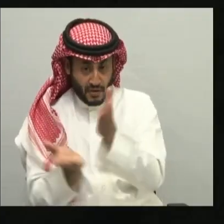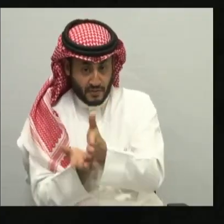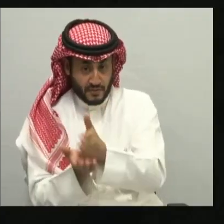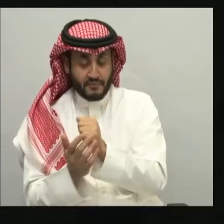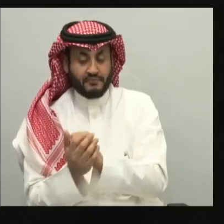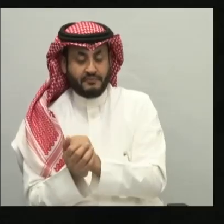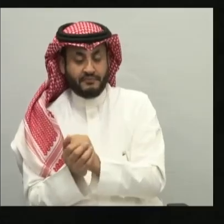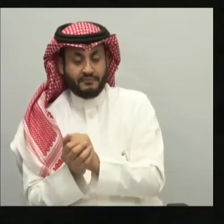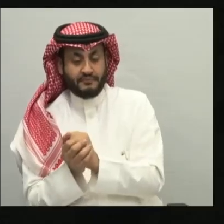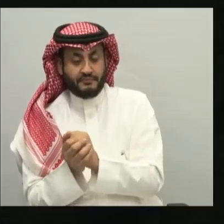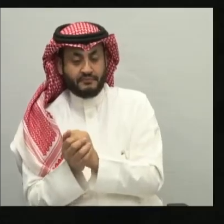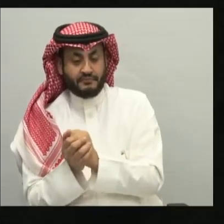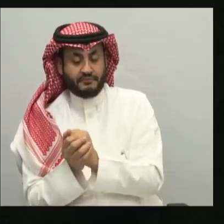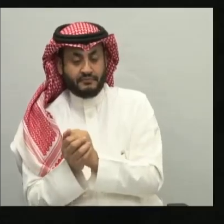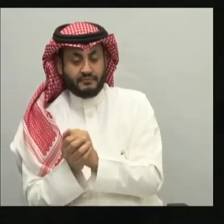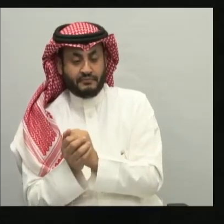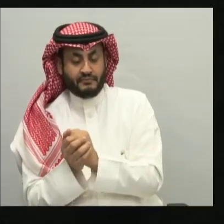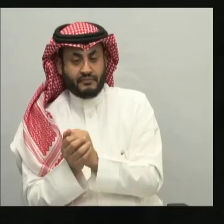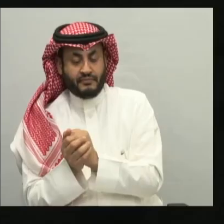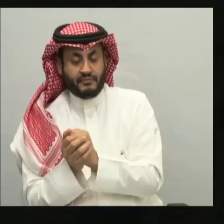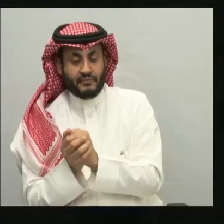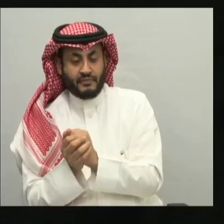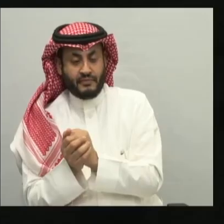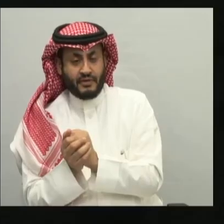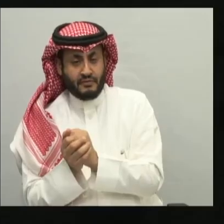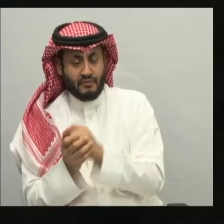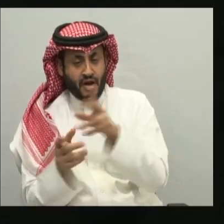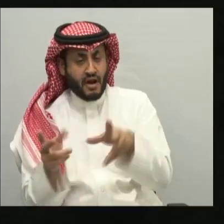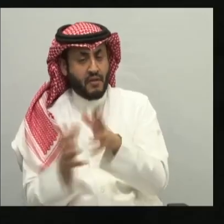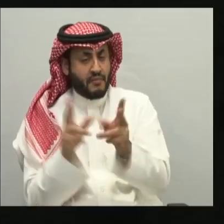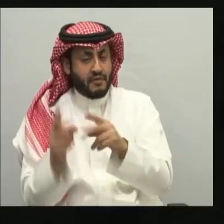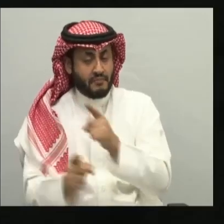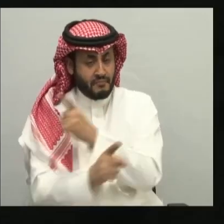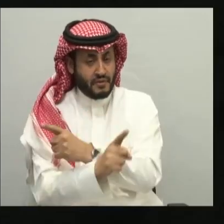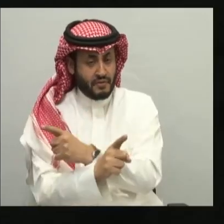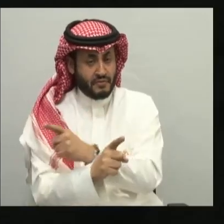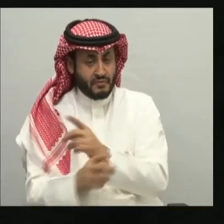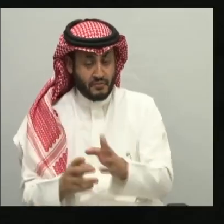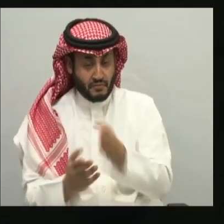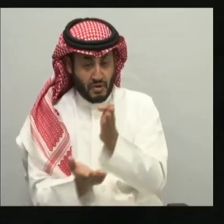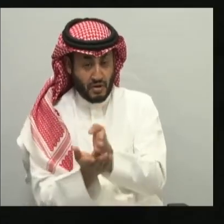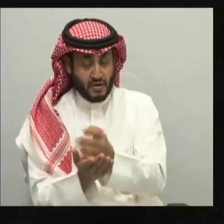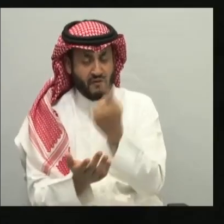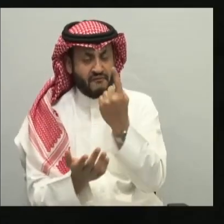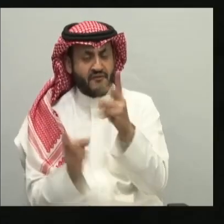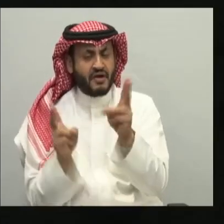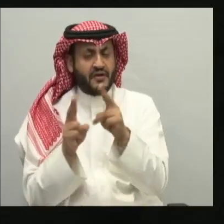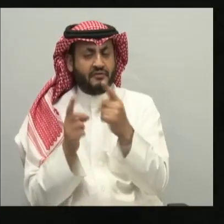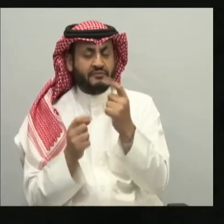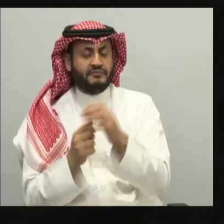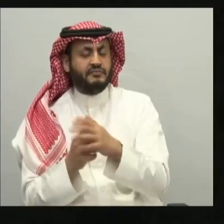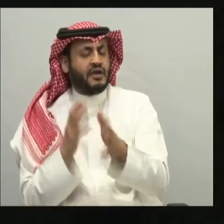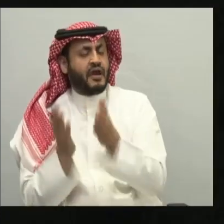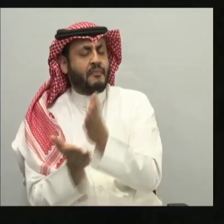in a formal setting, like for example, when you talk to your teacher, or maybe you talk to someone you met for the first time, in